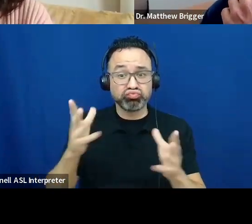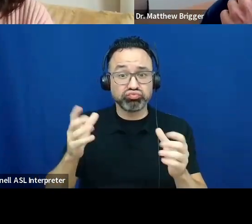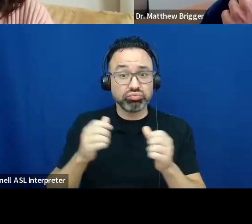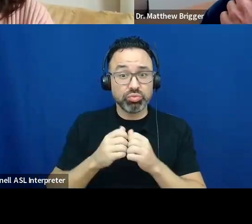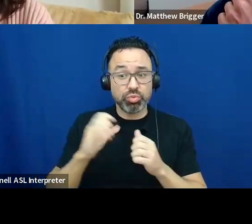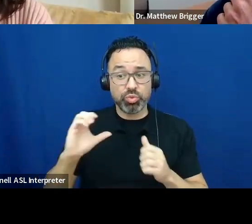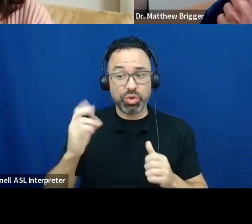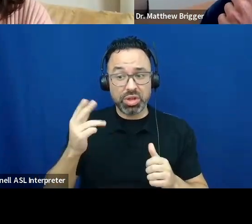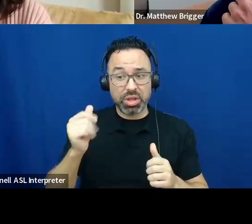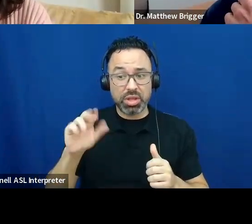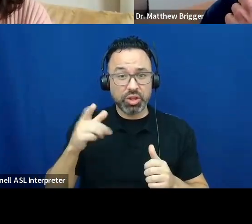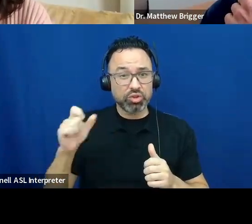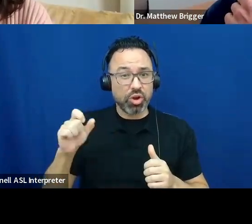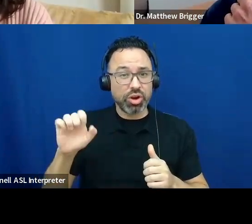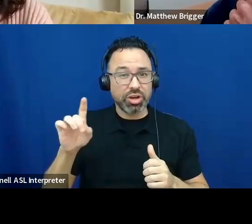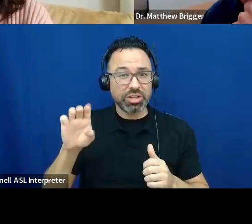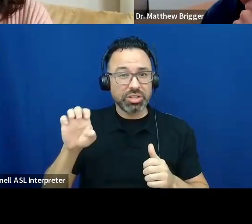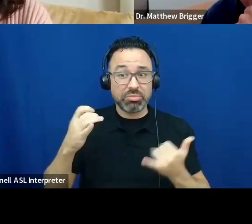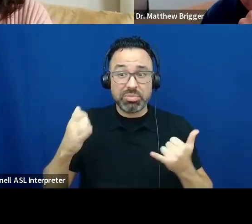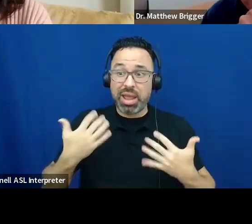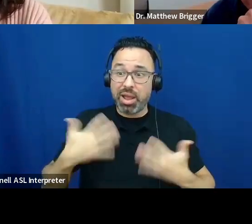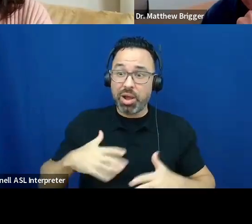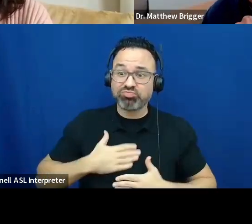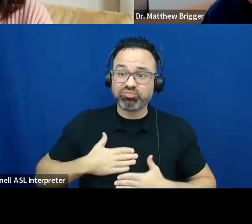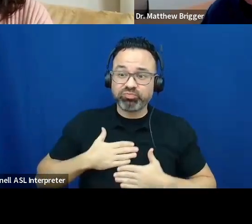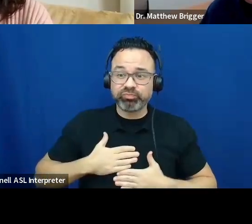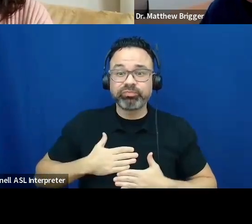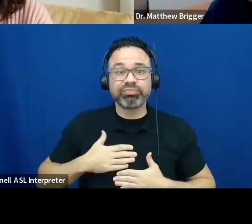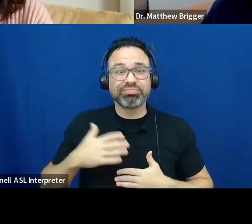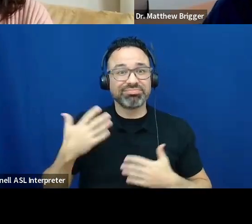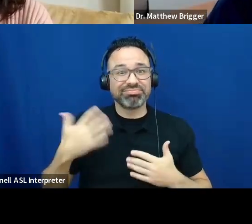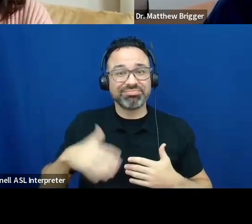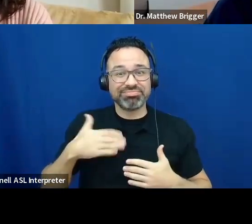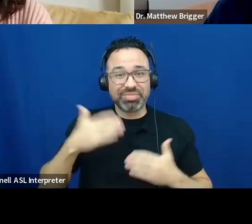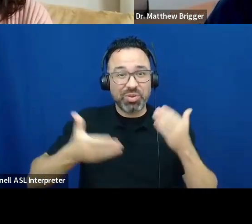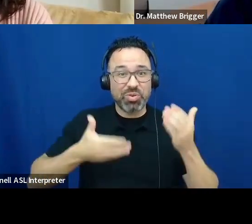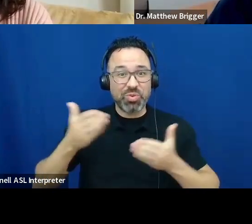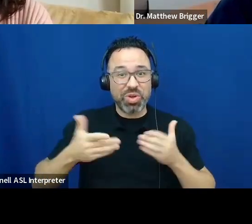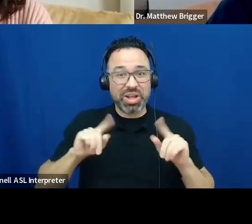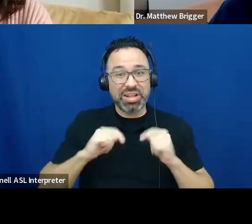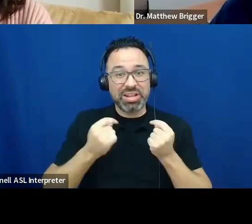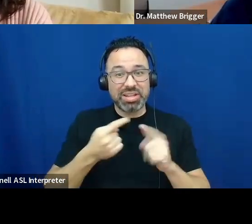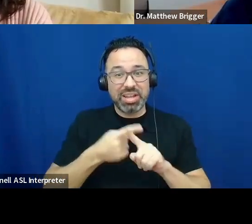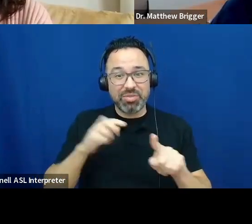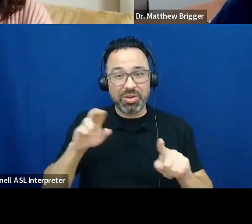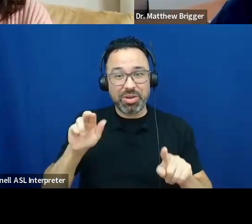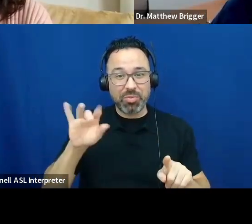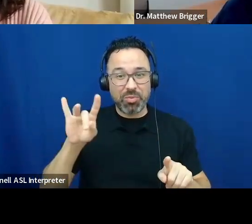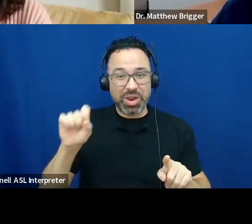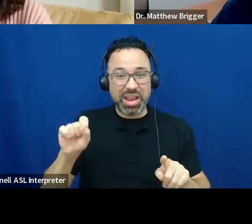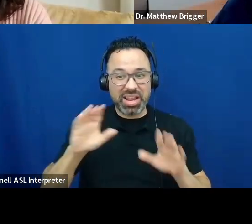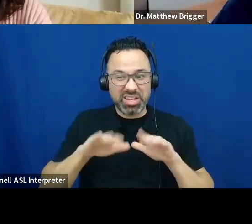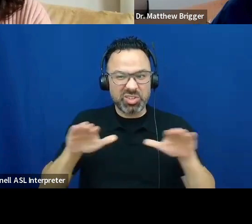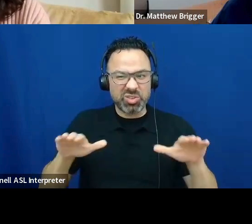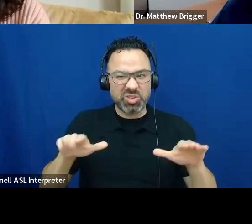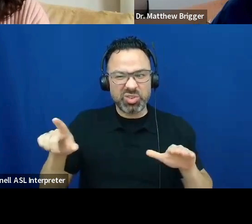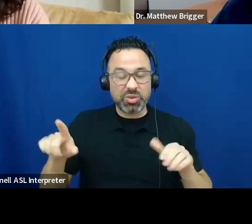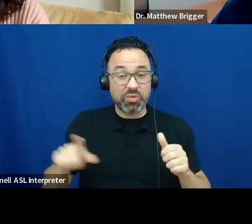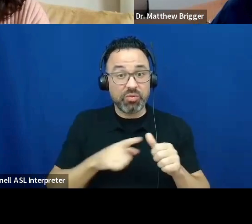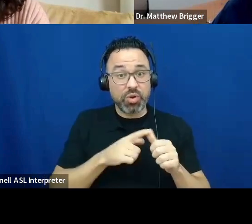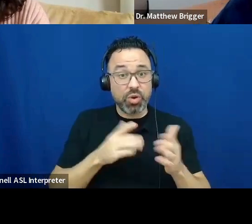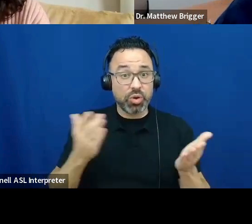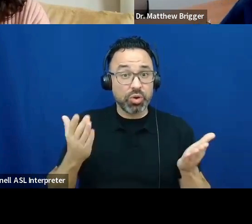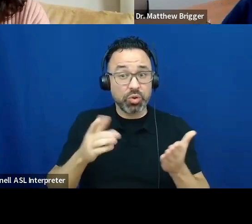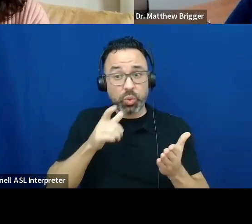is my pleasure to welcome our team from Rady's Children's. And first, we're going to have Dr.